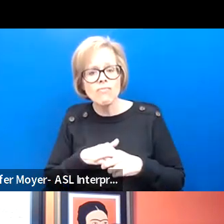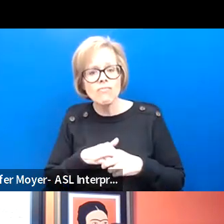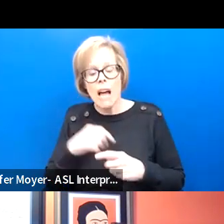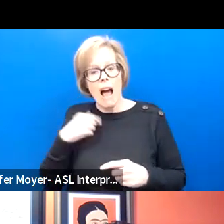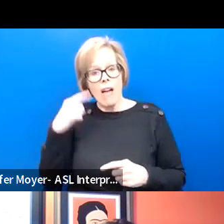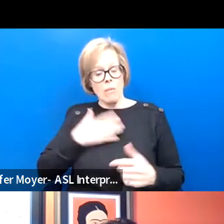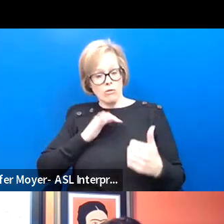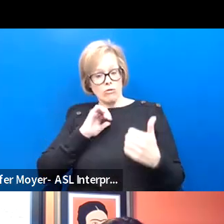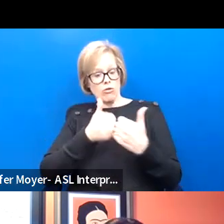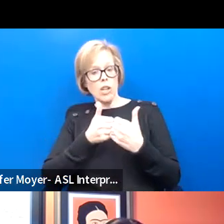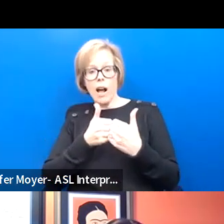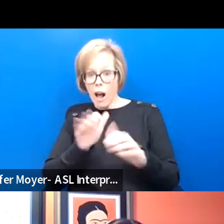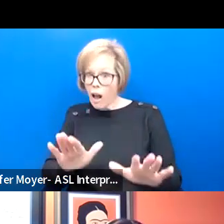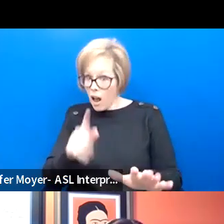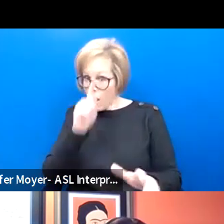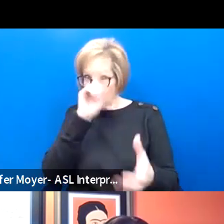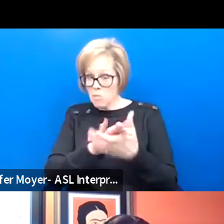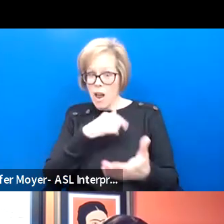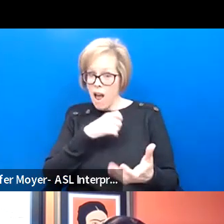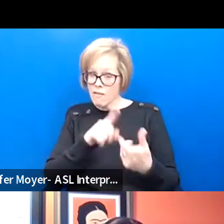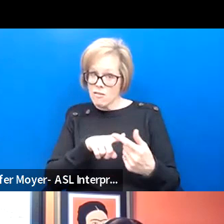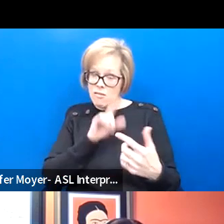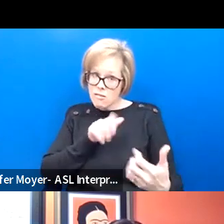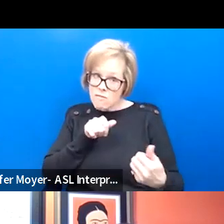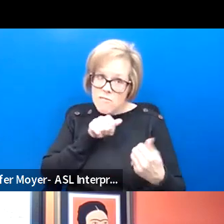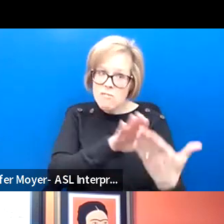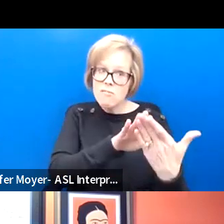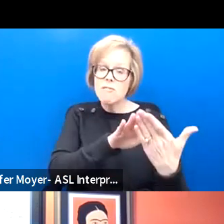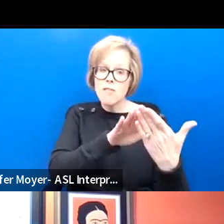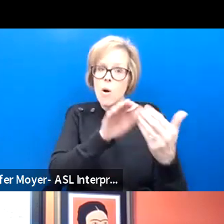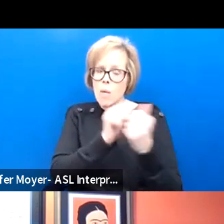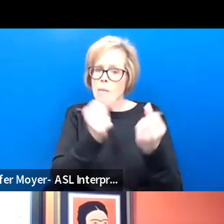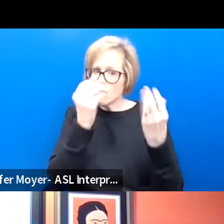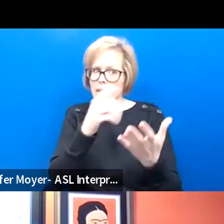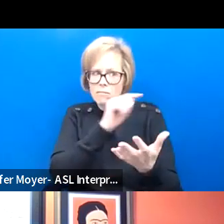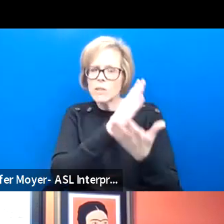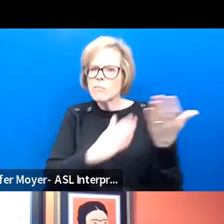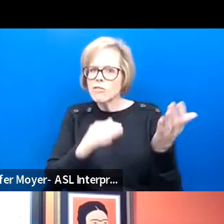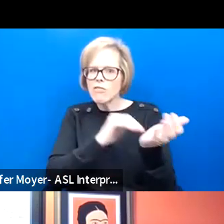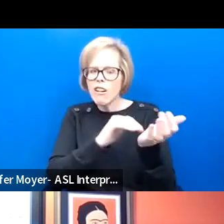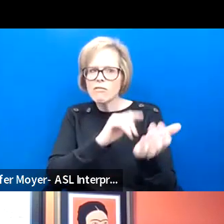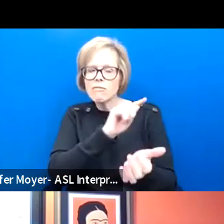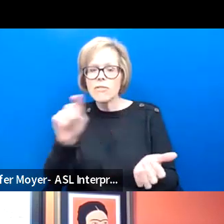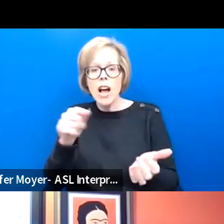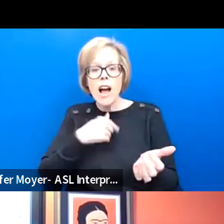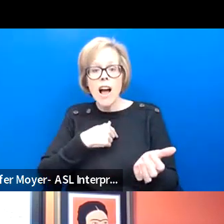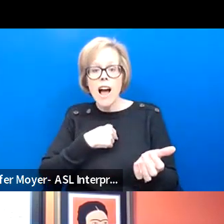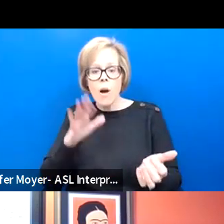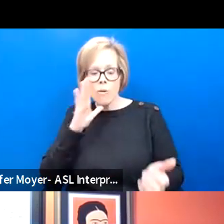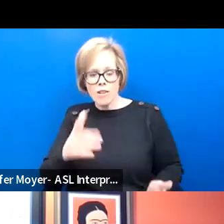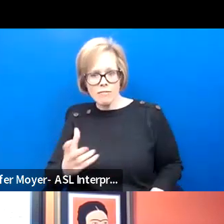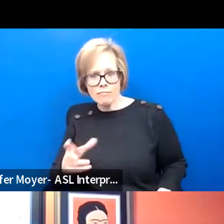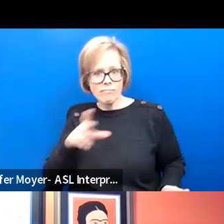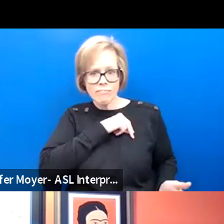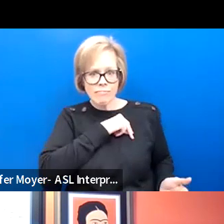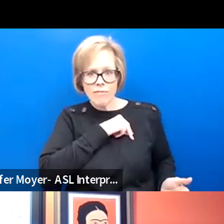my challenges, and believe me, I've had to go toe to toe. I mean, toe to toe with some doctors. I actually would put on my RN badge if I was